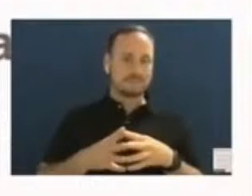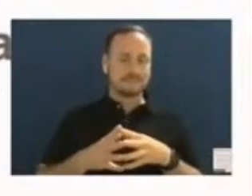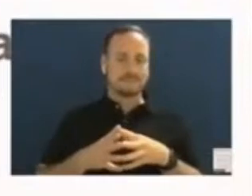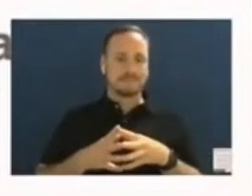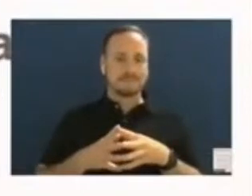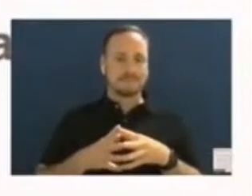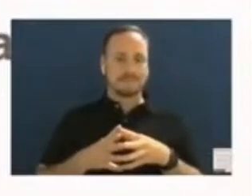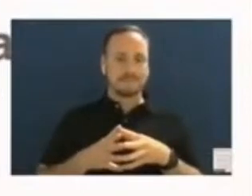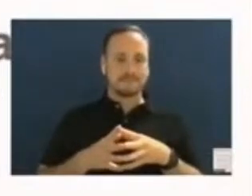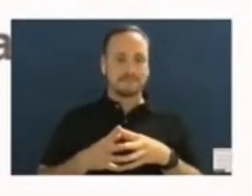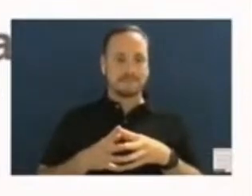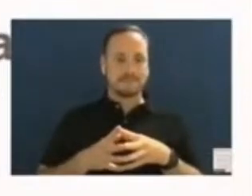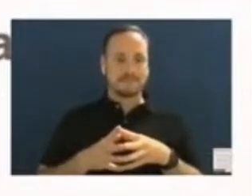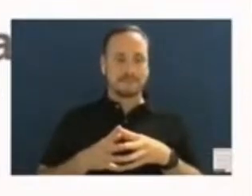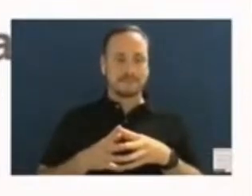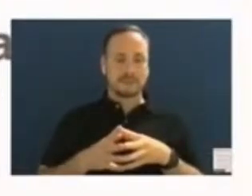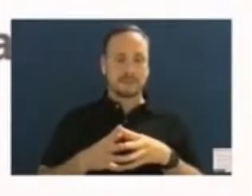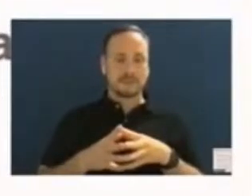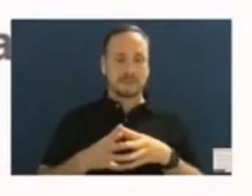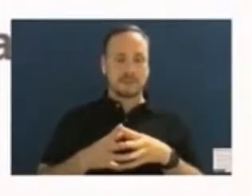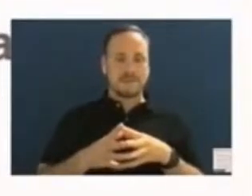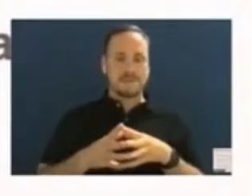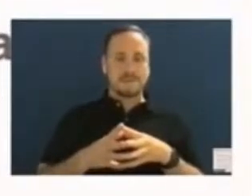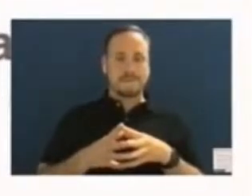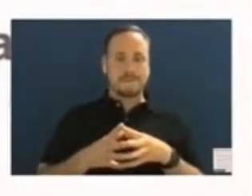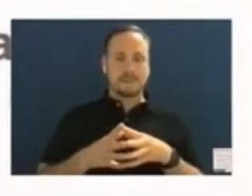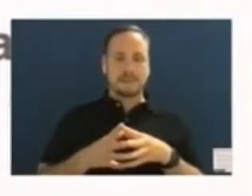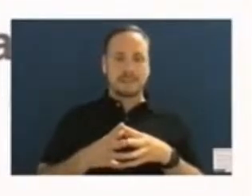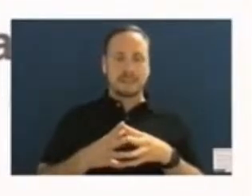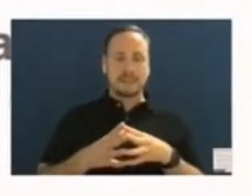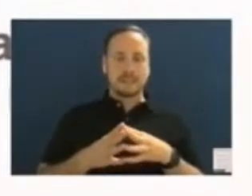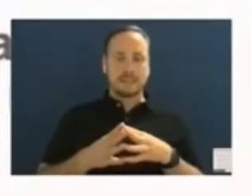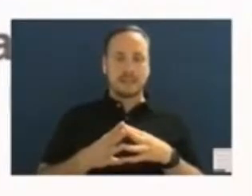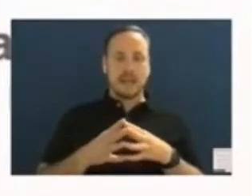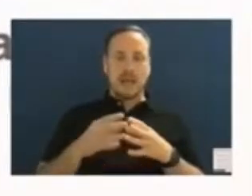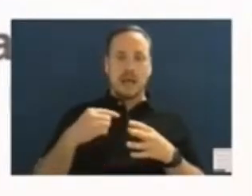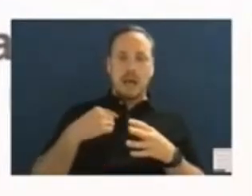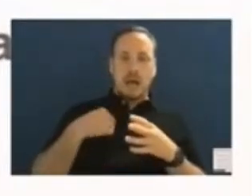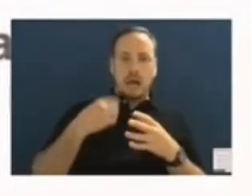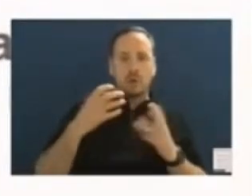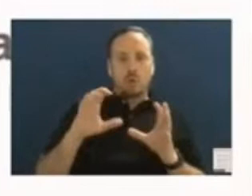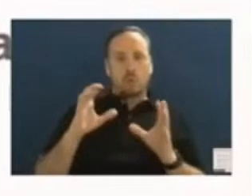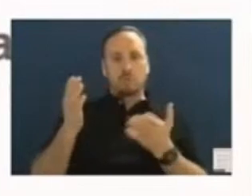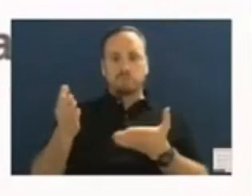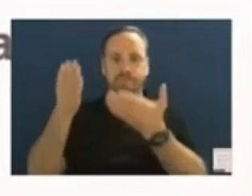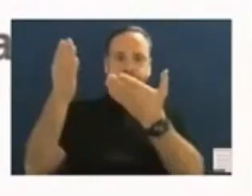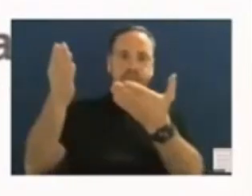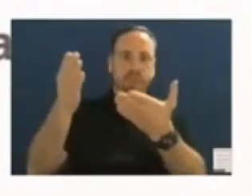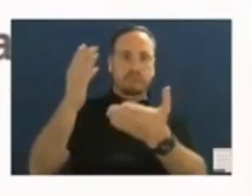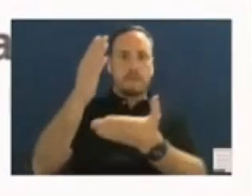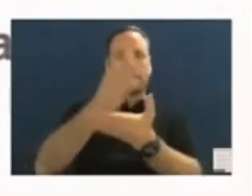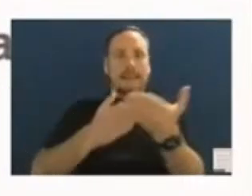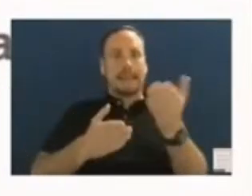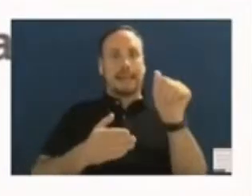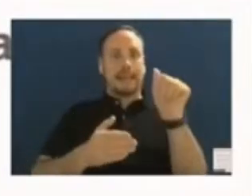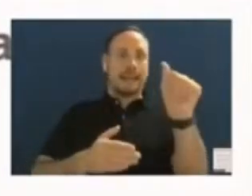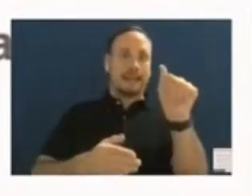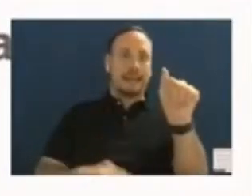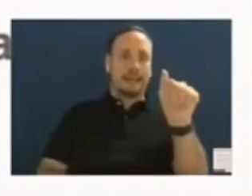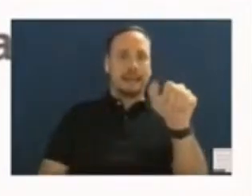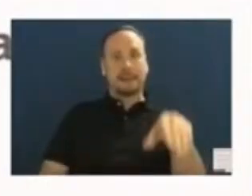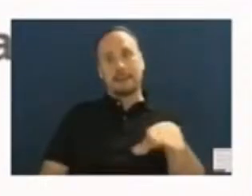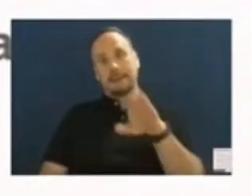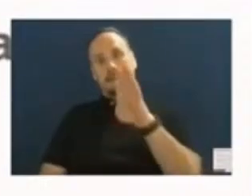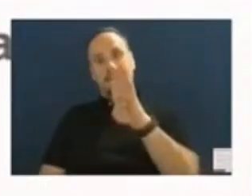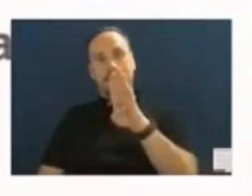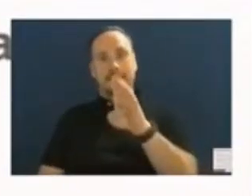talk about this evening, it is not meant to be presented as this is what Plan A would look like. Plan B will not be Plan A, and it won't be